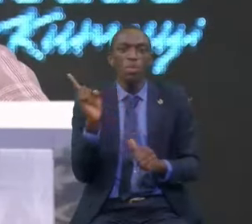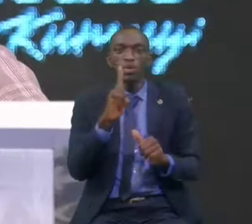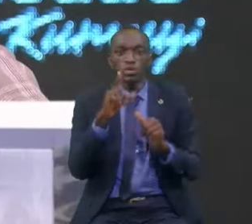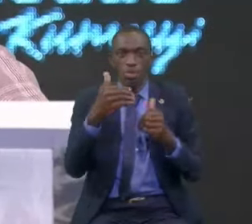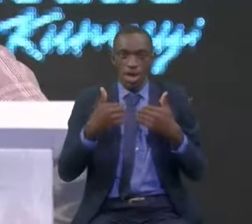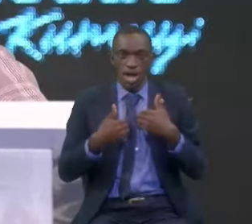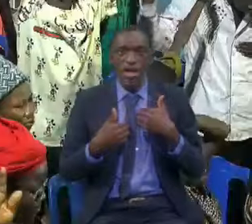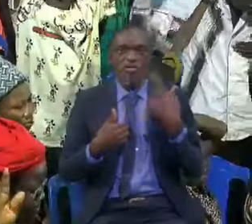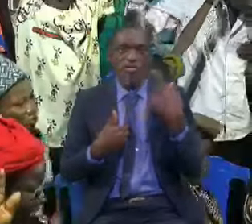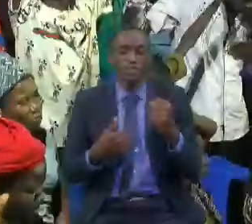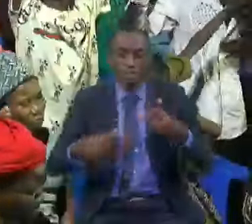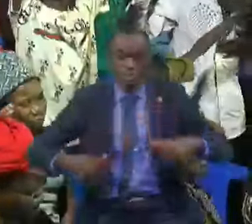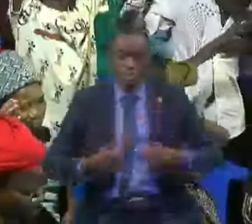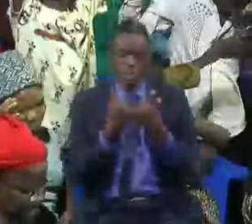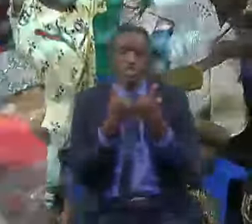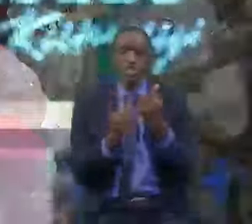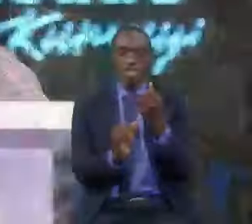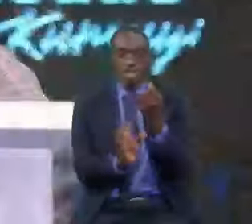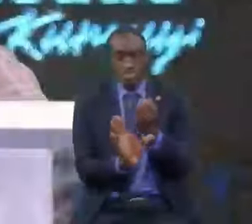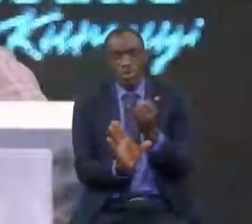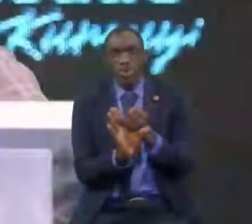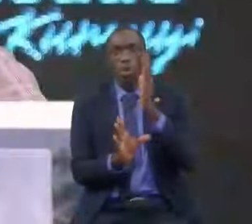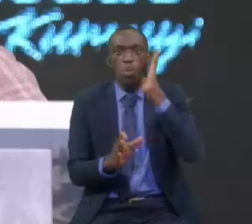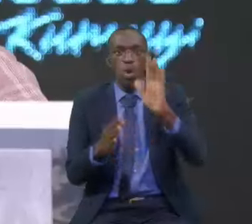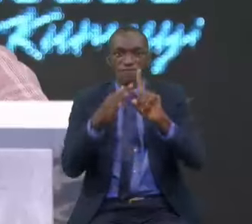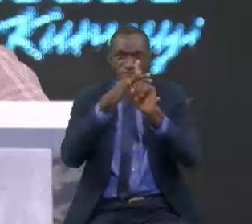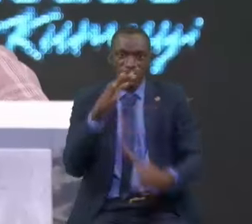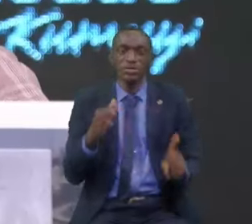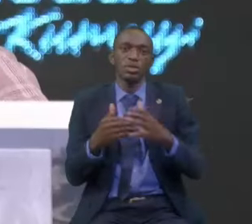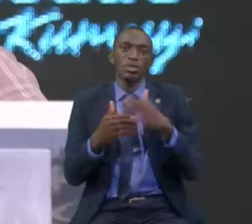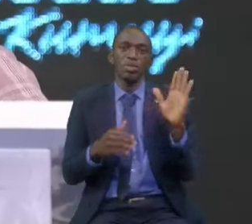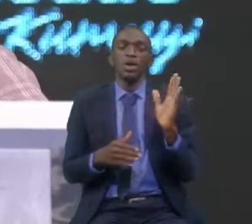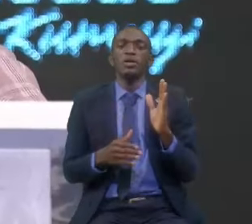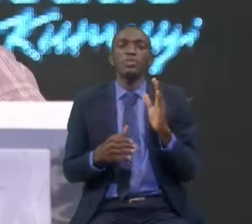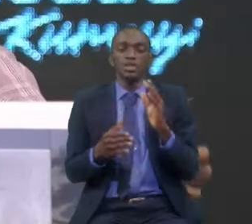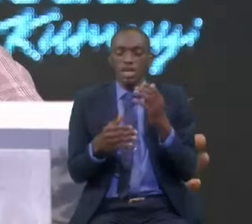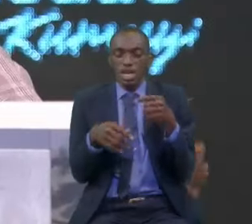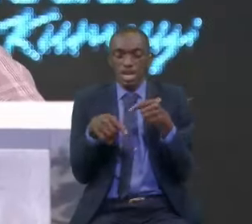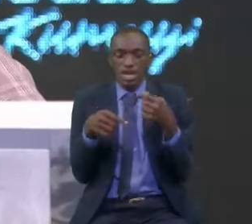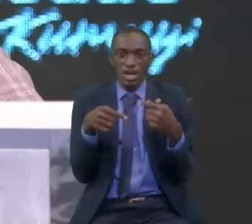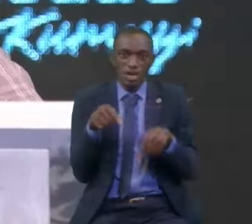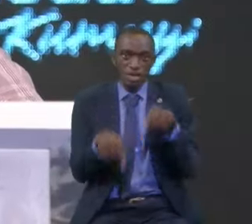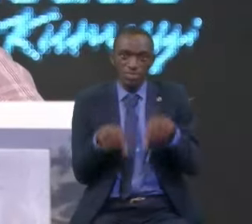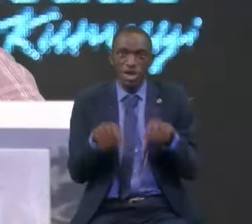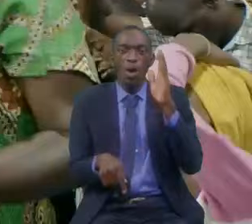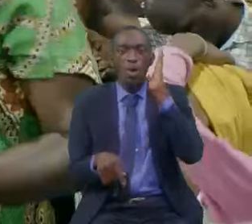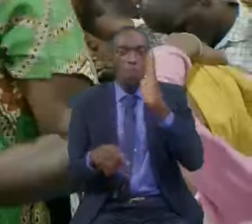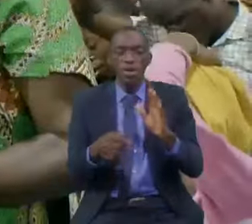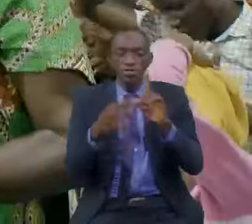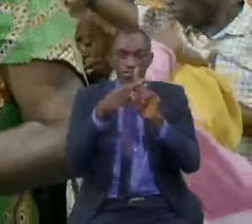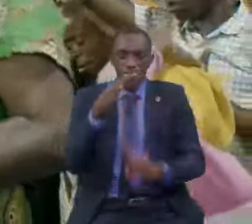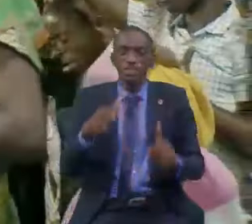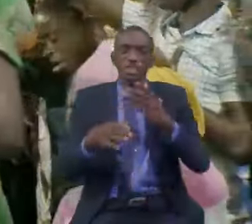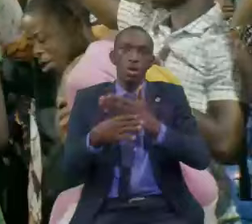will vanish your way liess will vanish your way arries will vanish